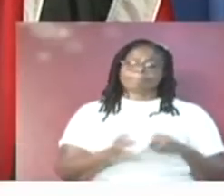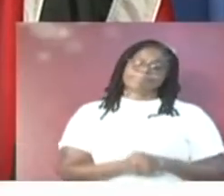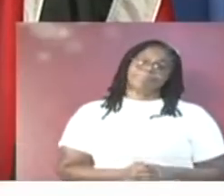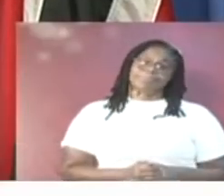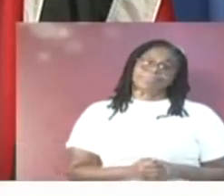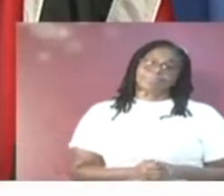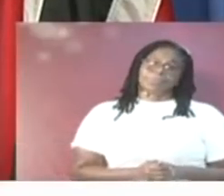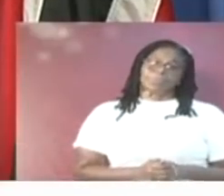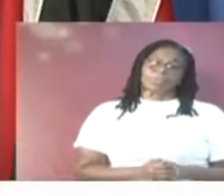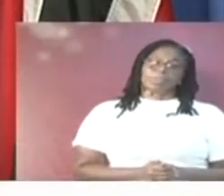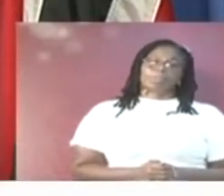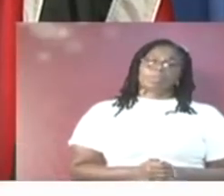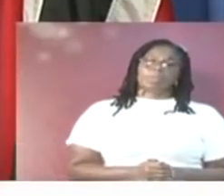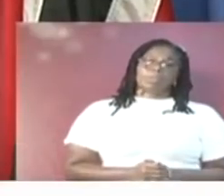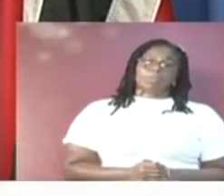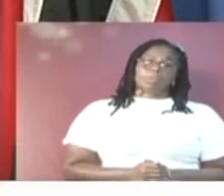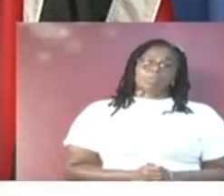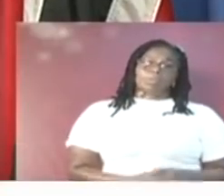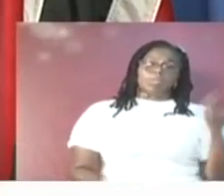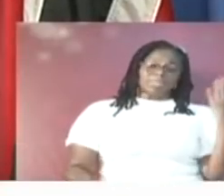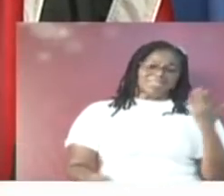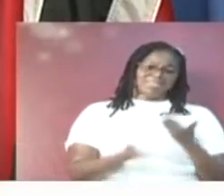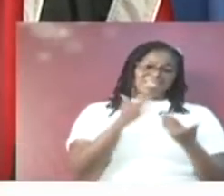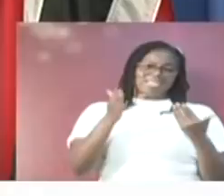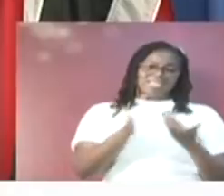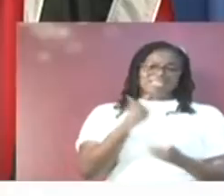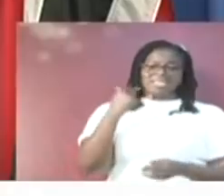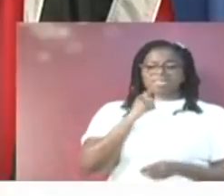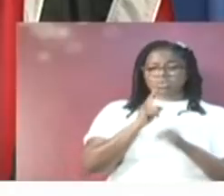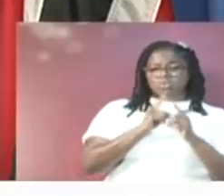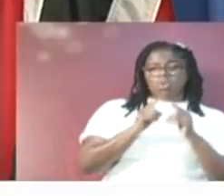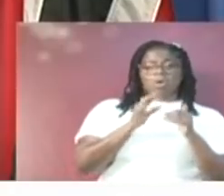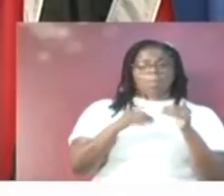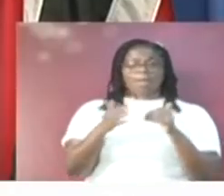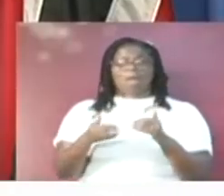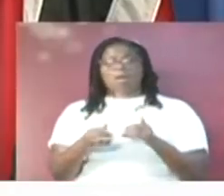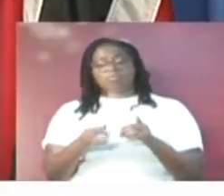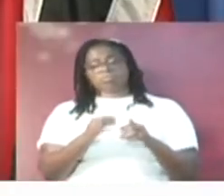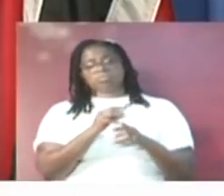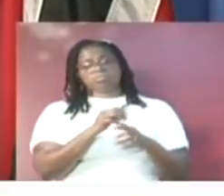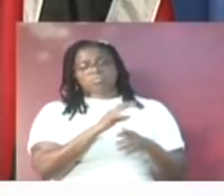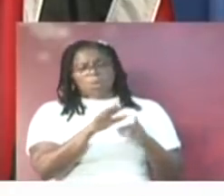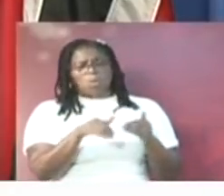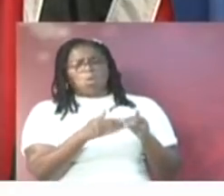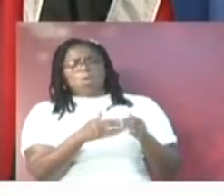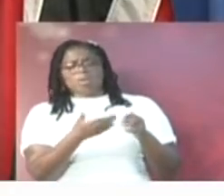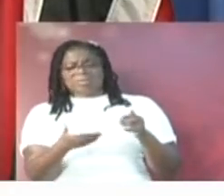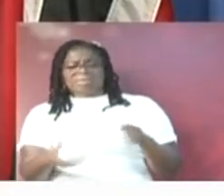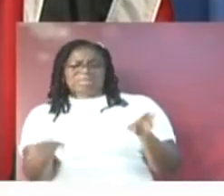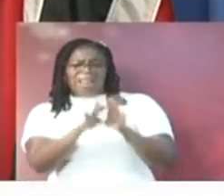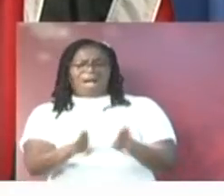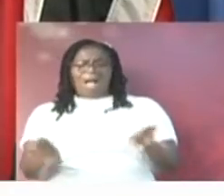it's easy to pick on what we have restricted, but we have a lot going on still.